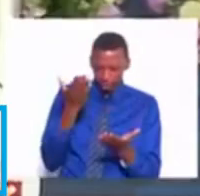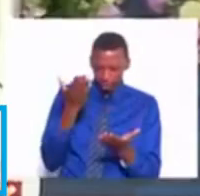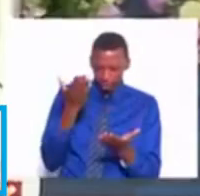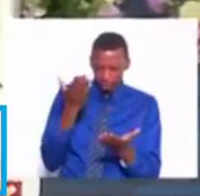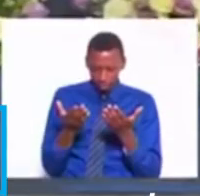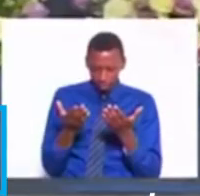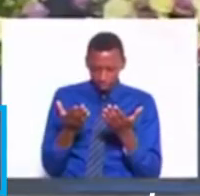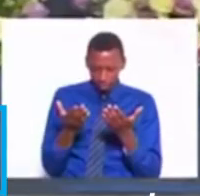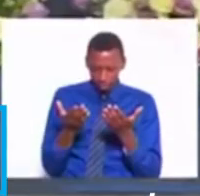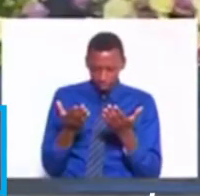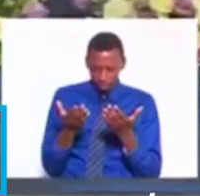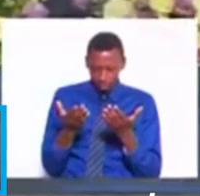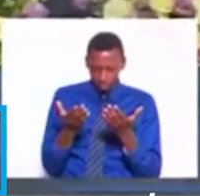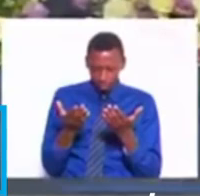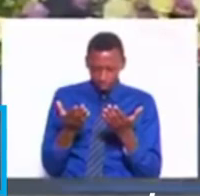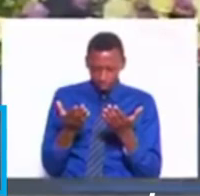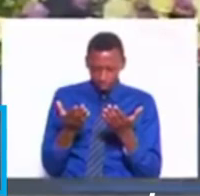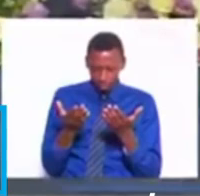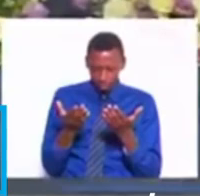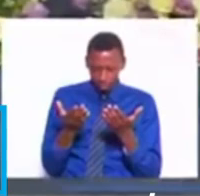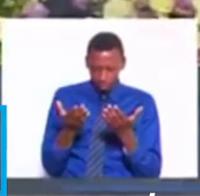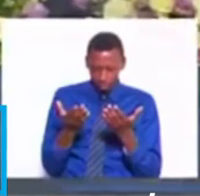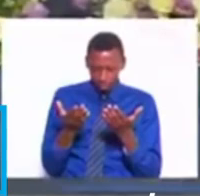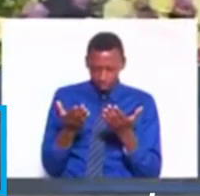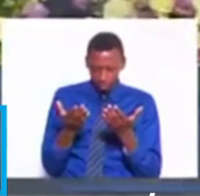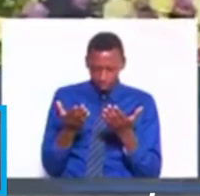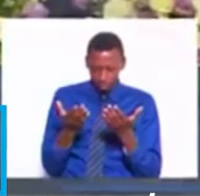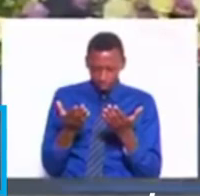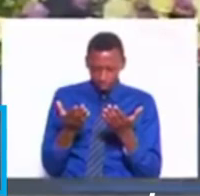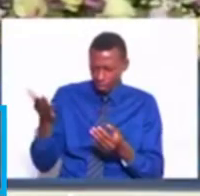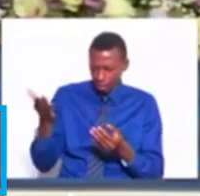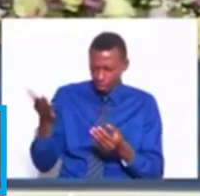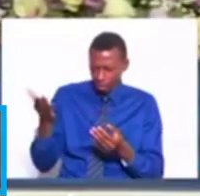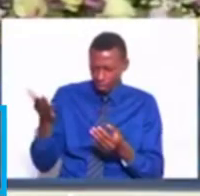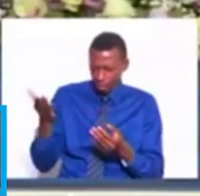prayer, you have given them wisdom to know the right one. Father, maintain